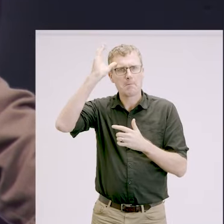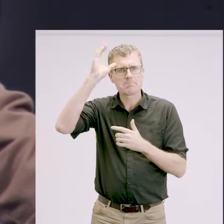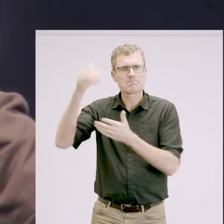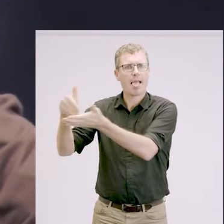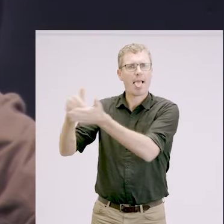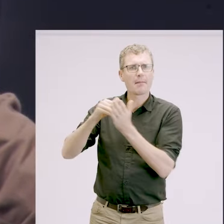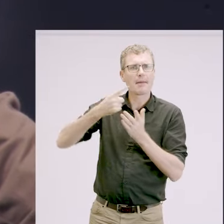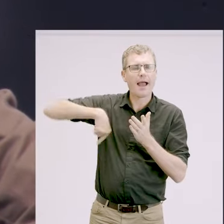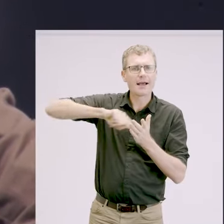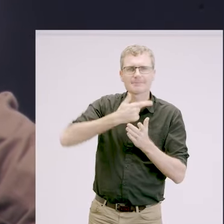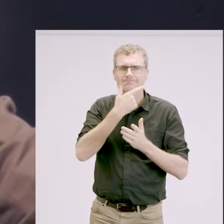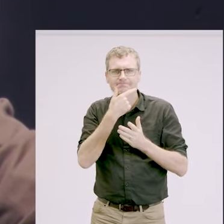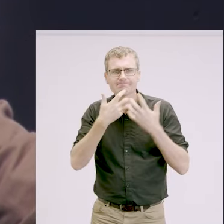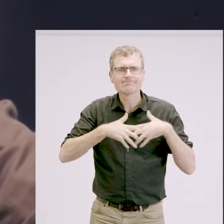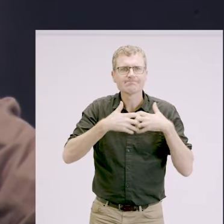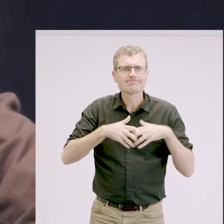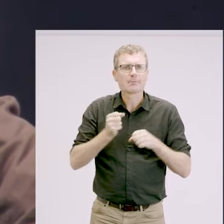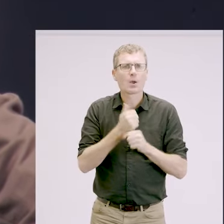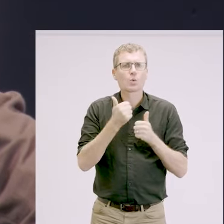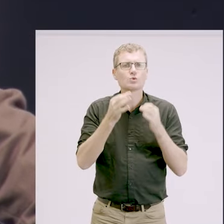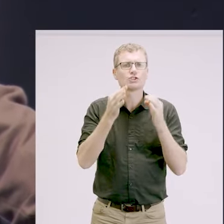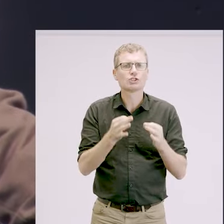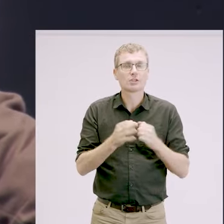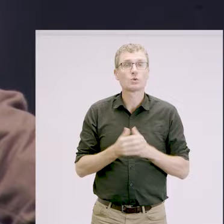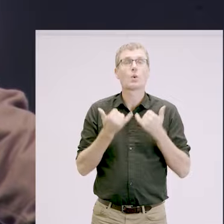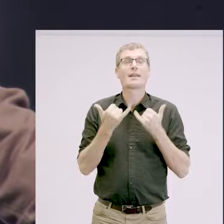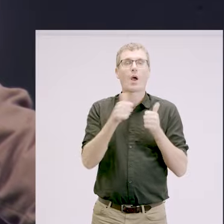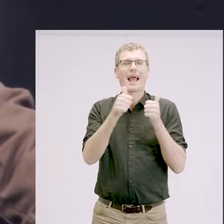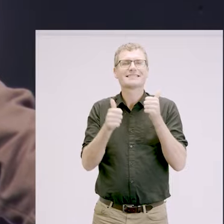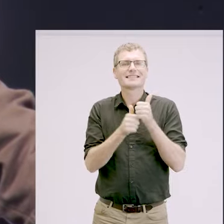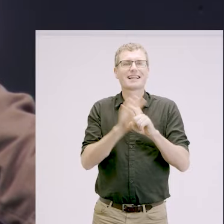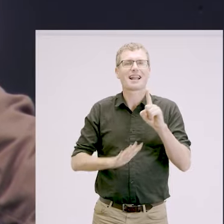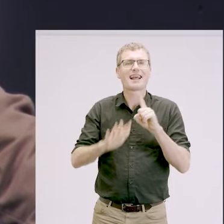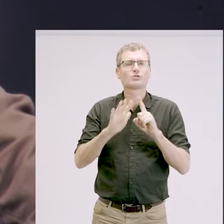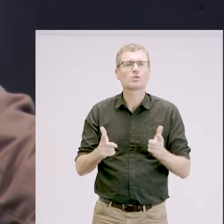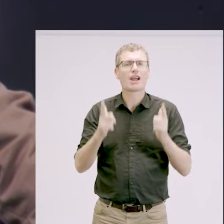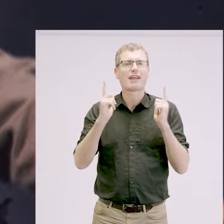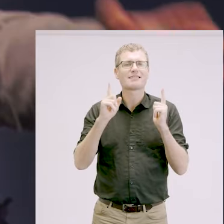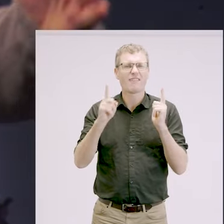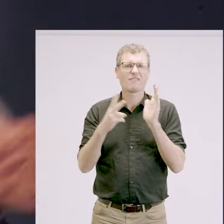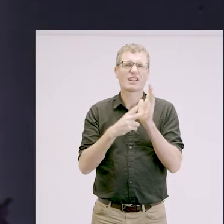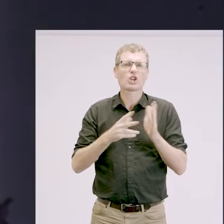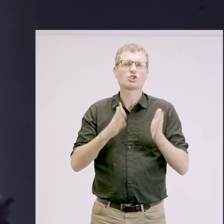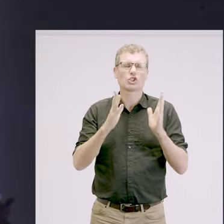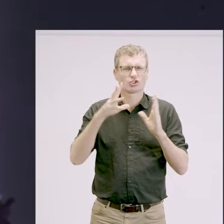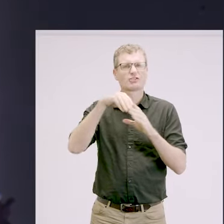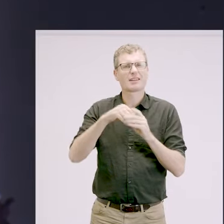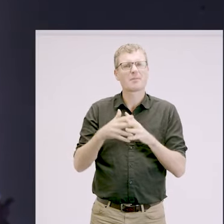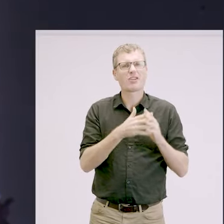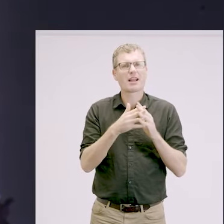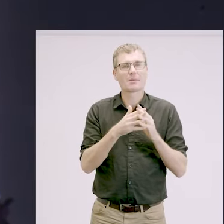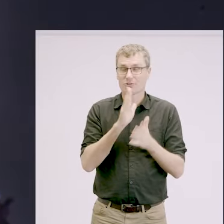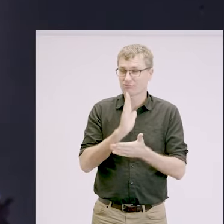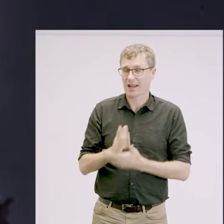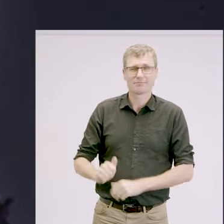to be able to think through stuff. And now he is the assistant national director of the Vineyard in the United States. But push all that aside, and